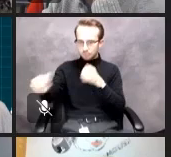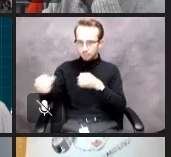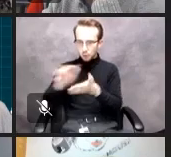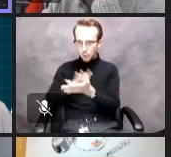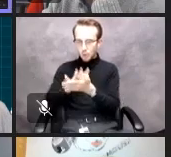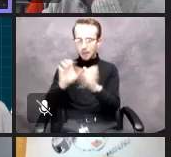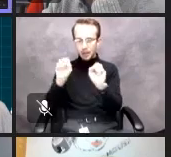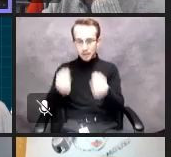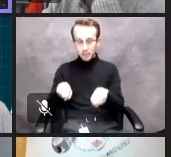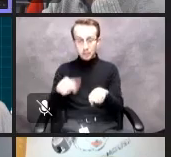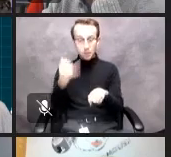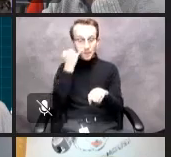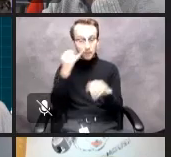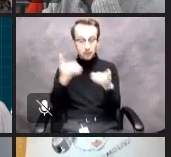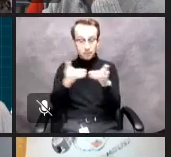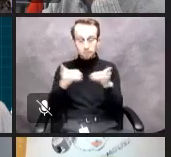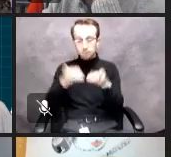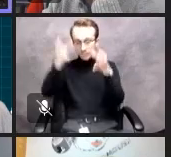hourly